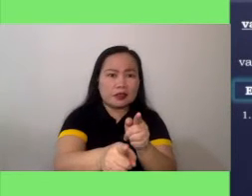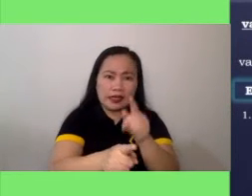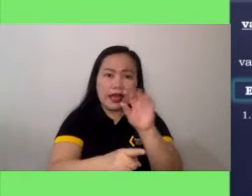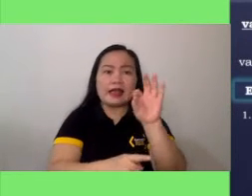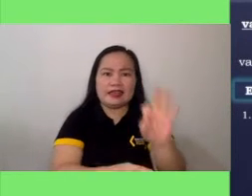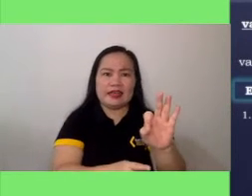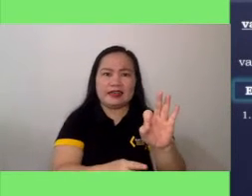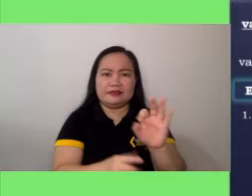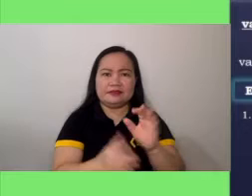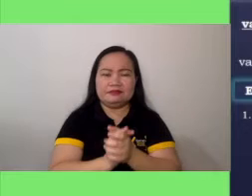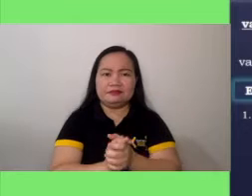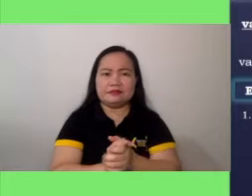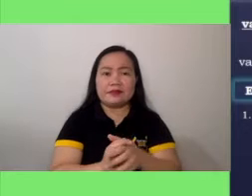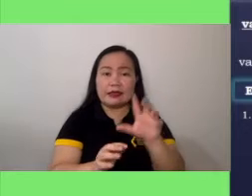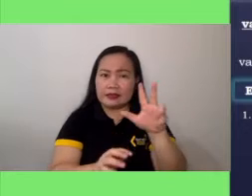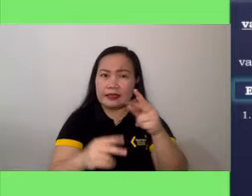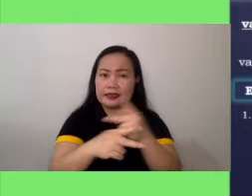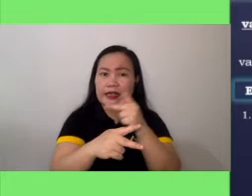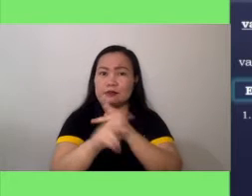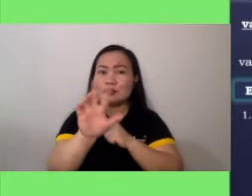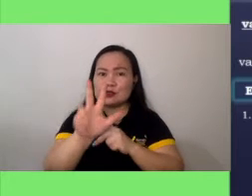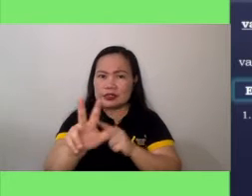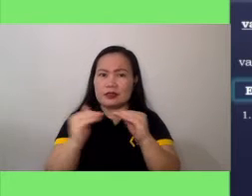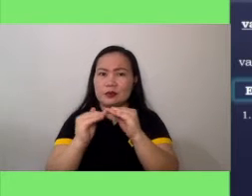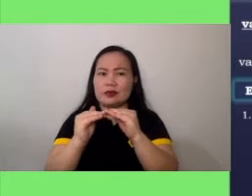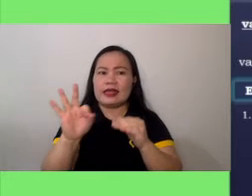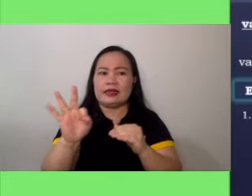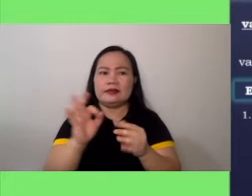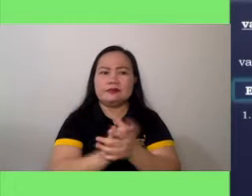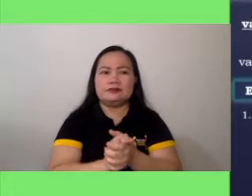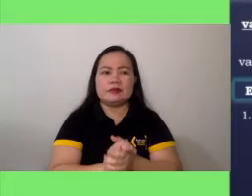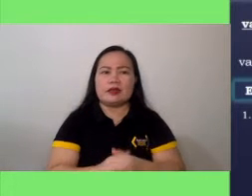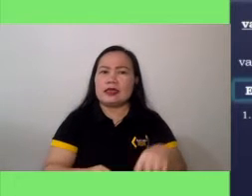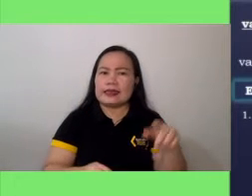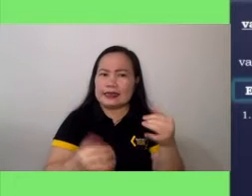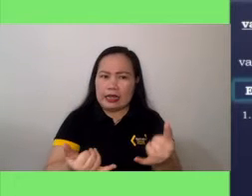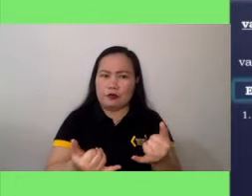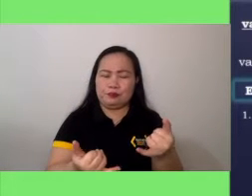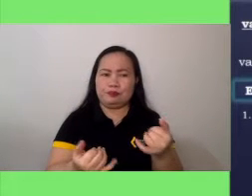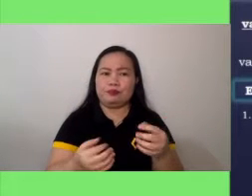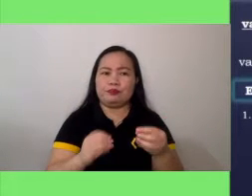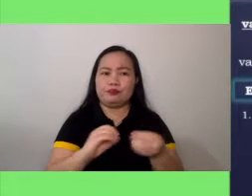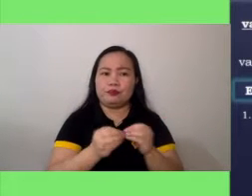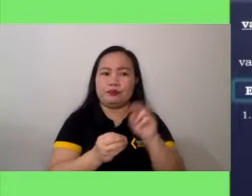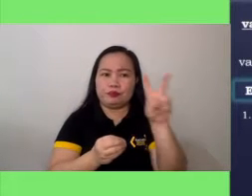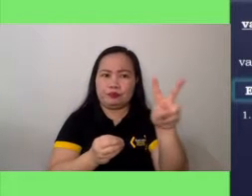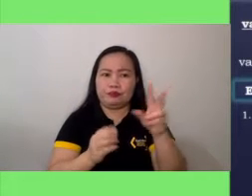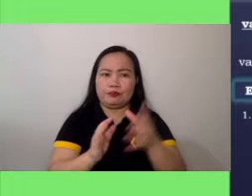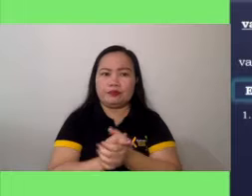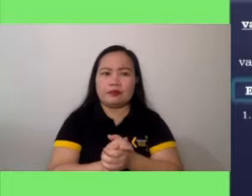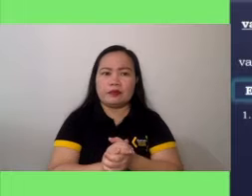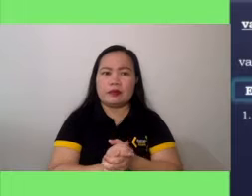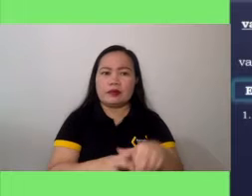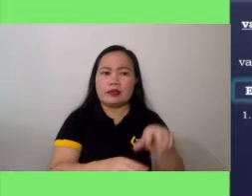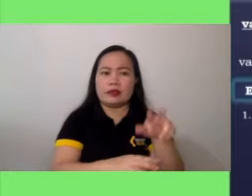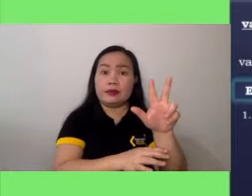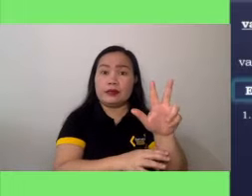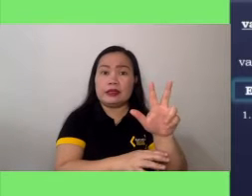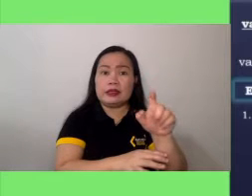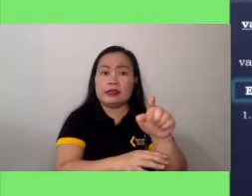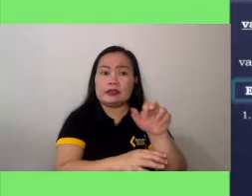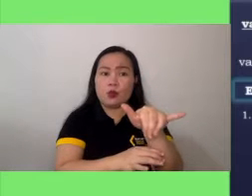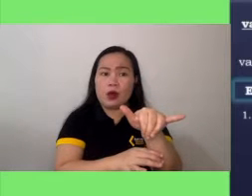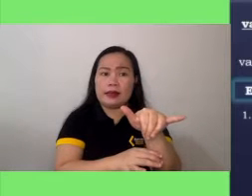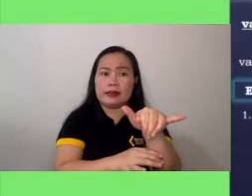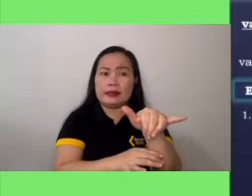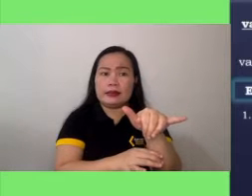ito na po ang sagot. Okay, let's have another. So, what if you have two variables? So, again, this is